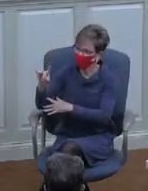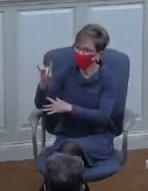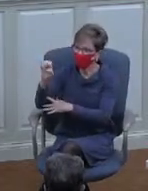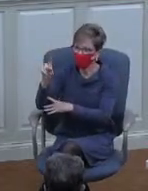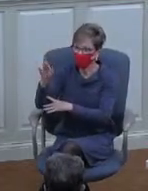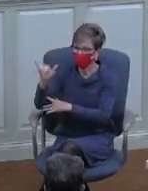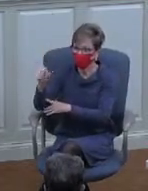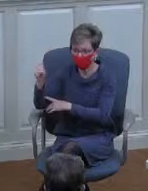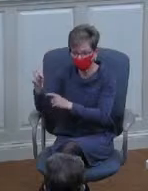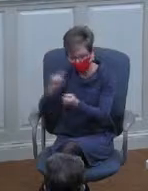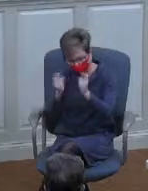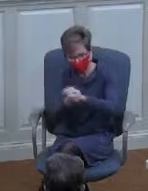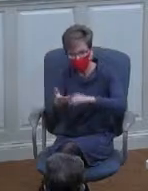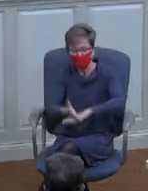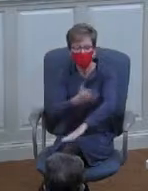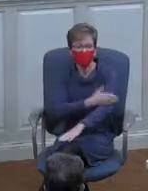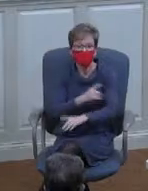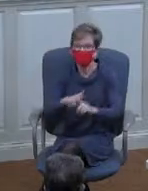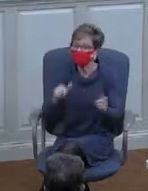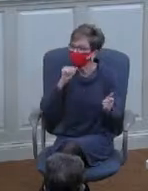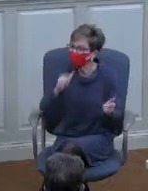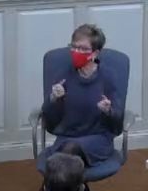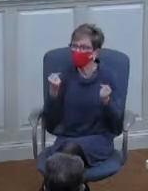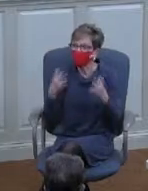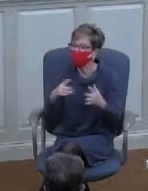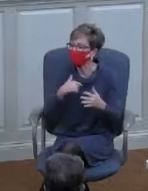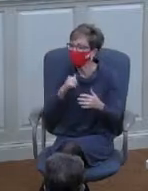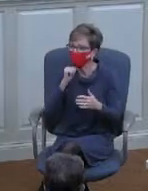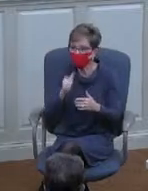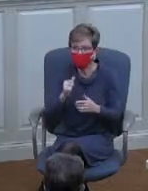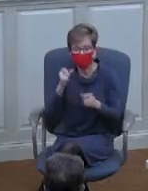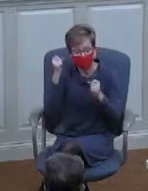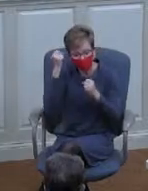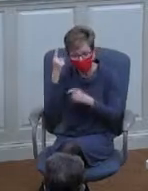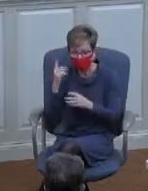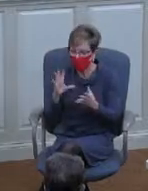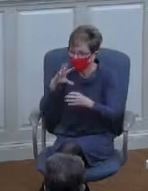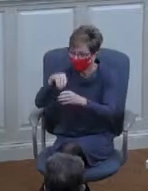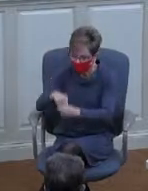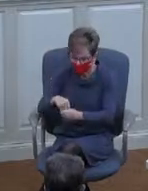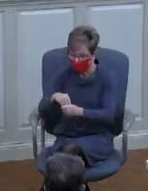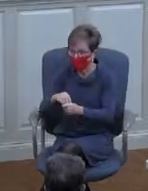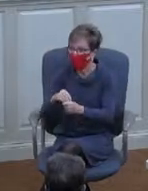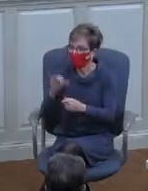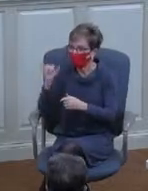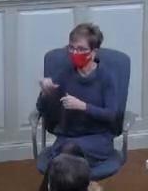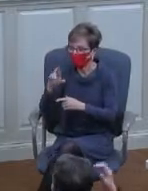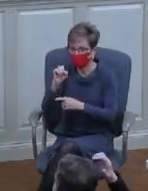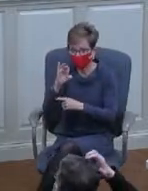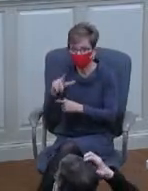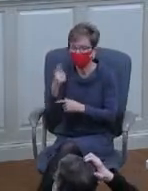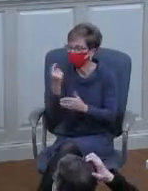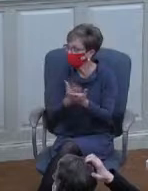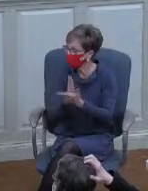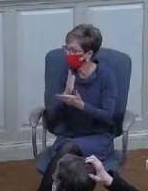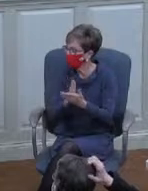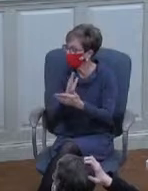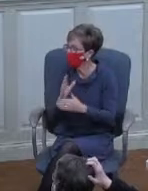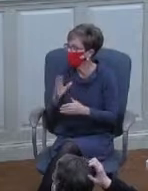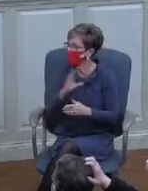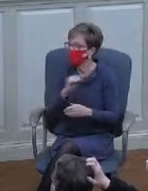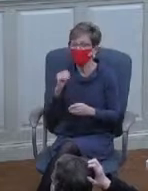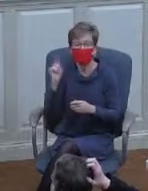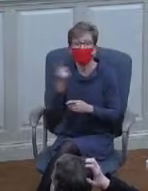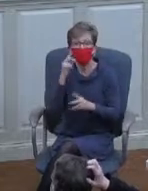or desire to engage in critical thinking. Our universities are better known for the success of their athletic